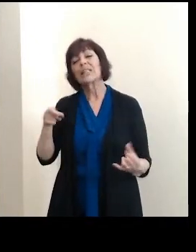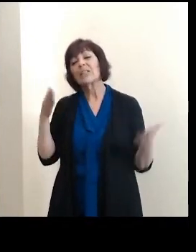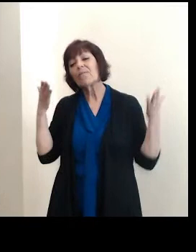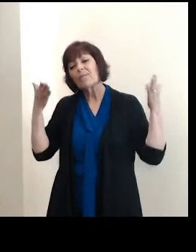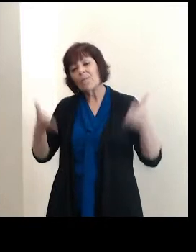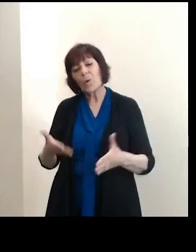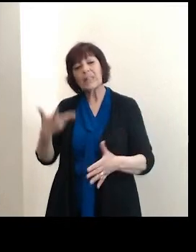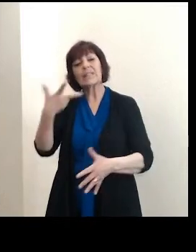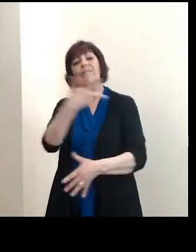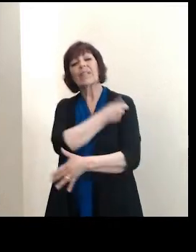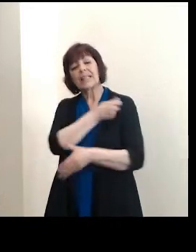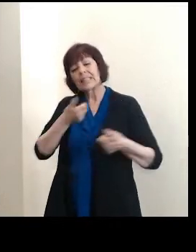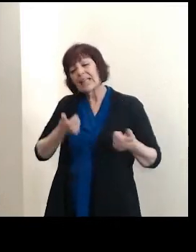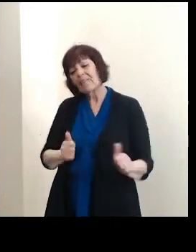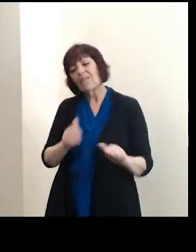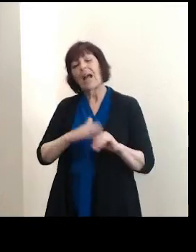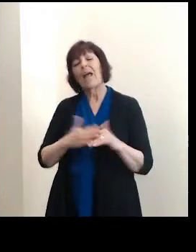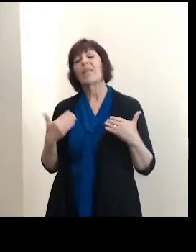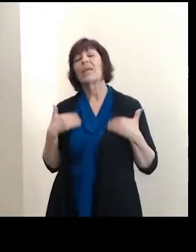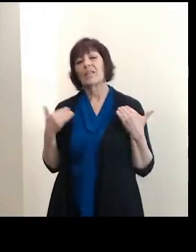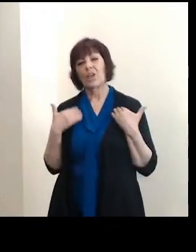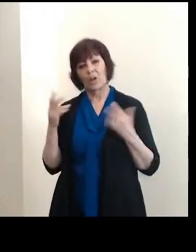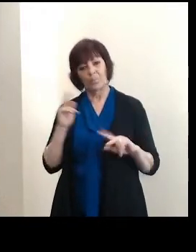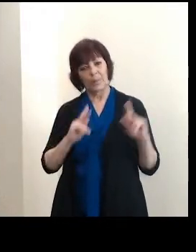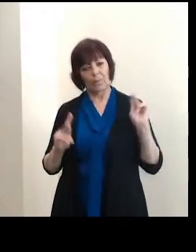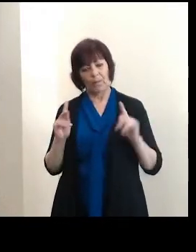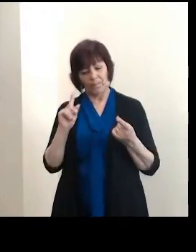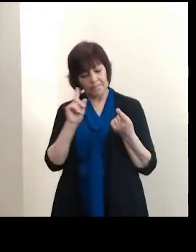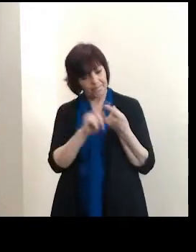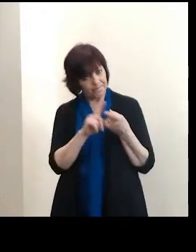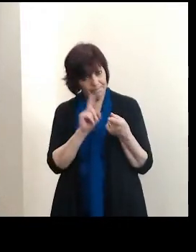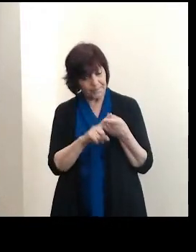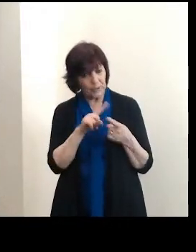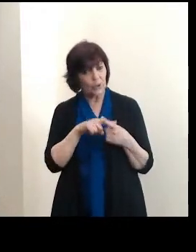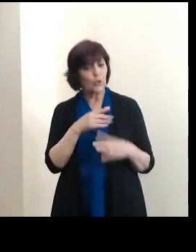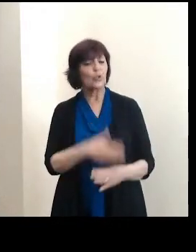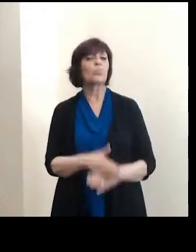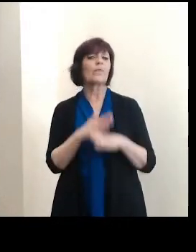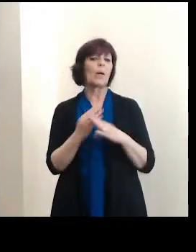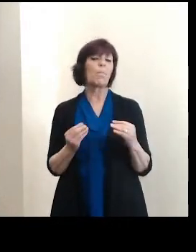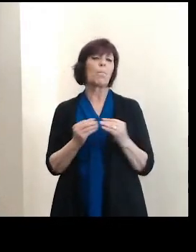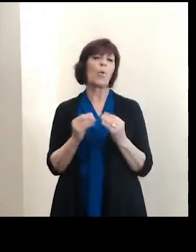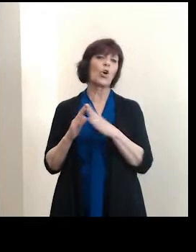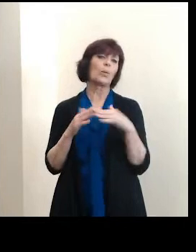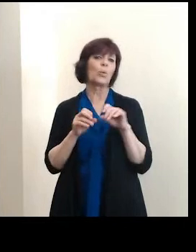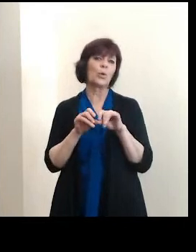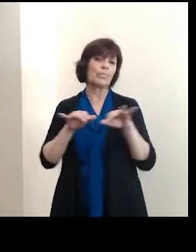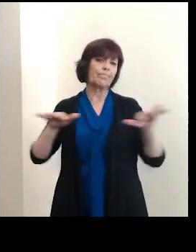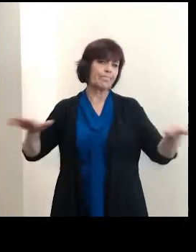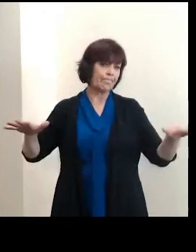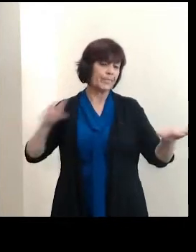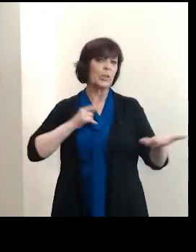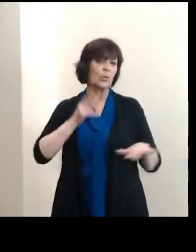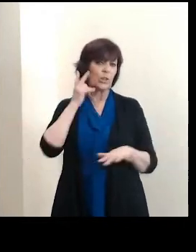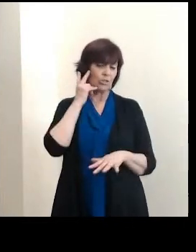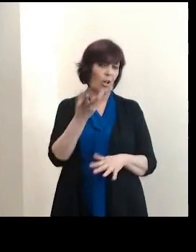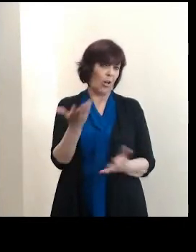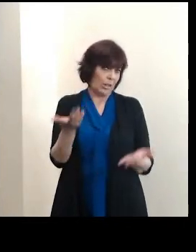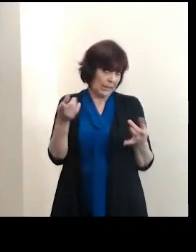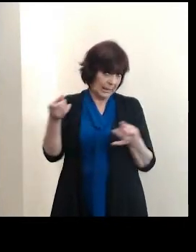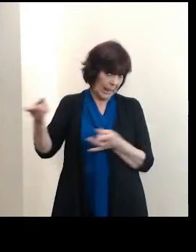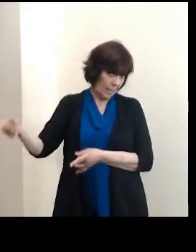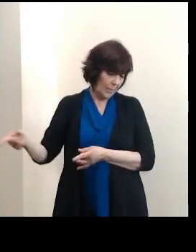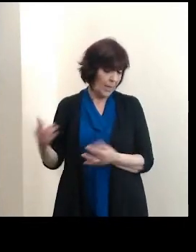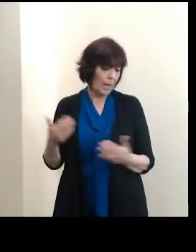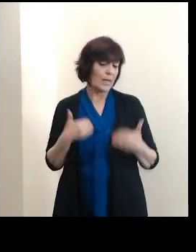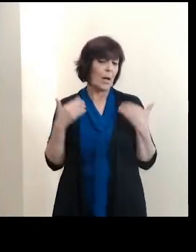focus our vaccine efforts on the younger people. Number one, to prevent more community transmission, because we saw from our data that